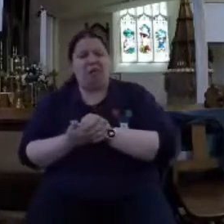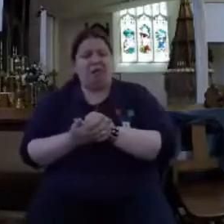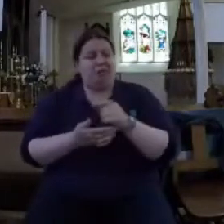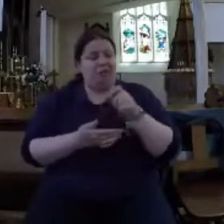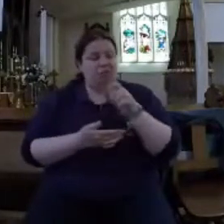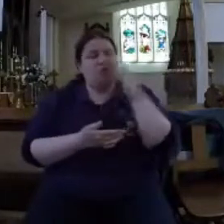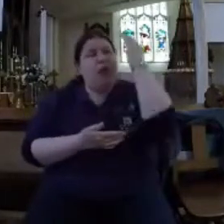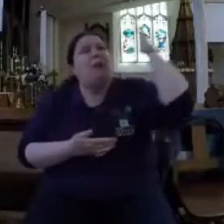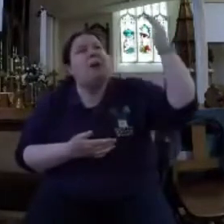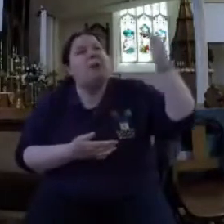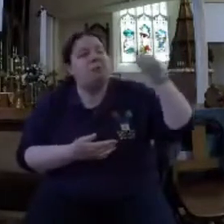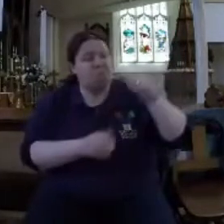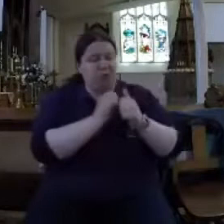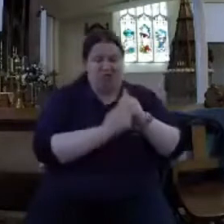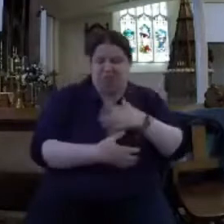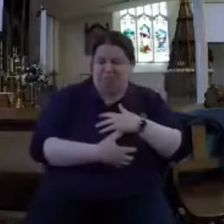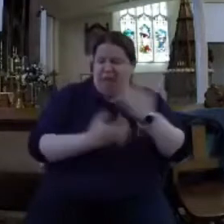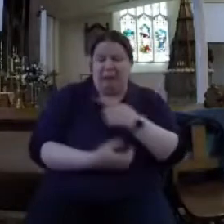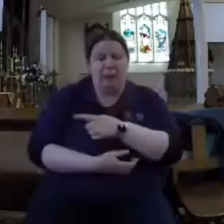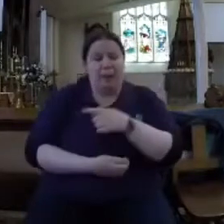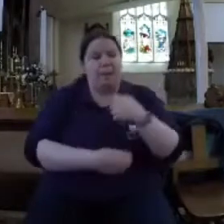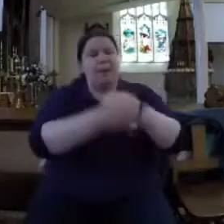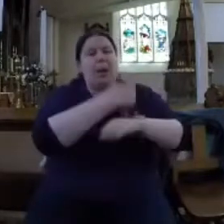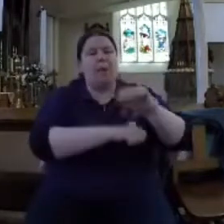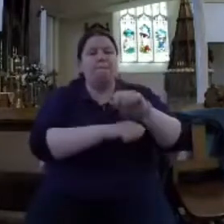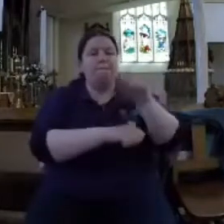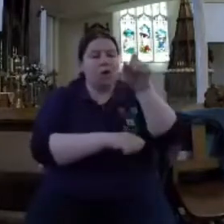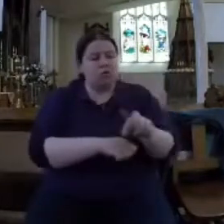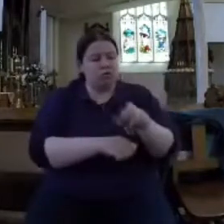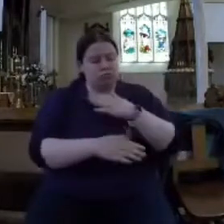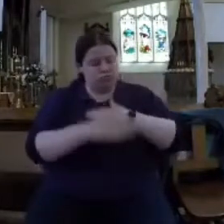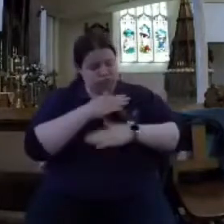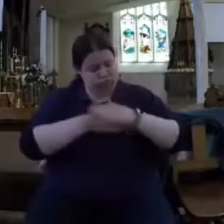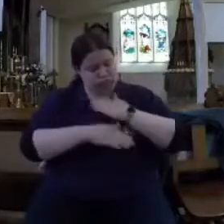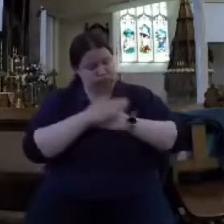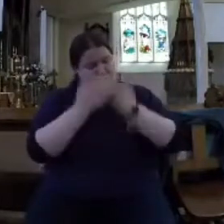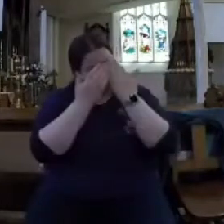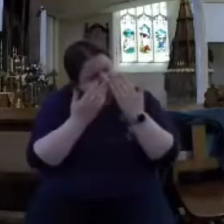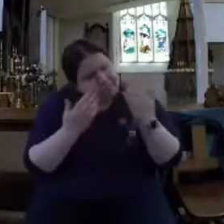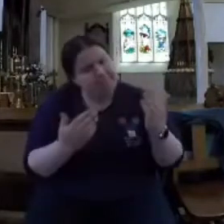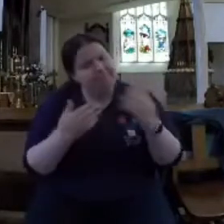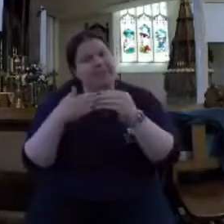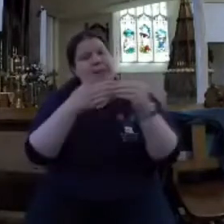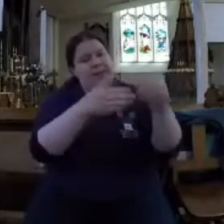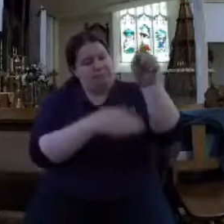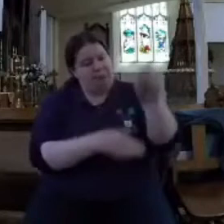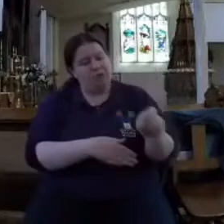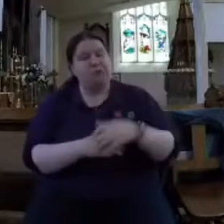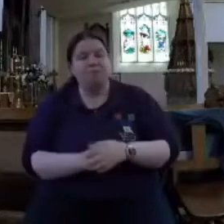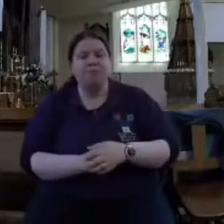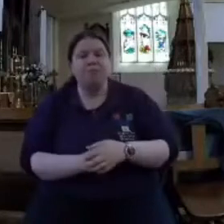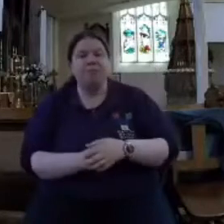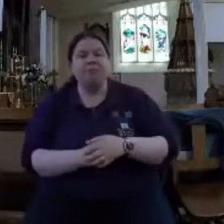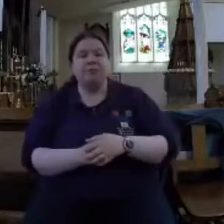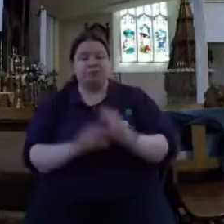unlikable dreamer to a humble and respected leader. Verse 29 of our